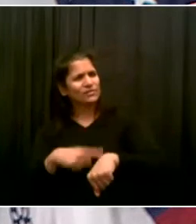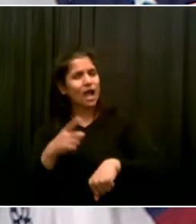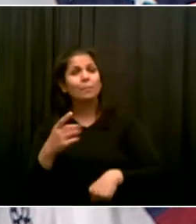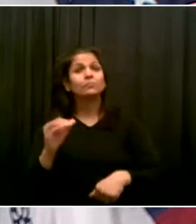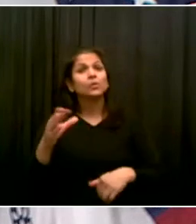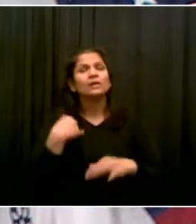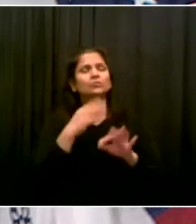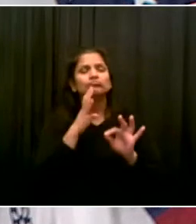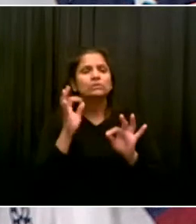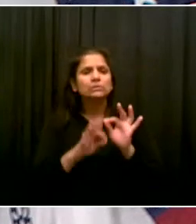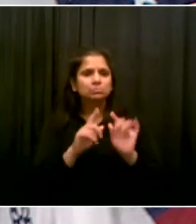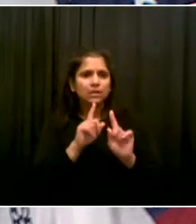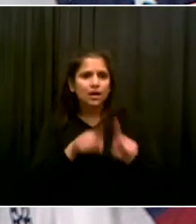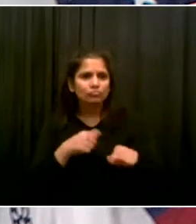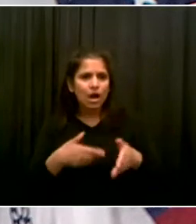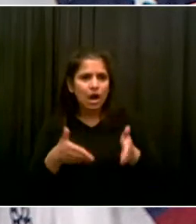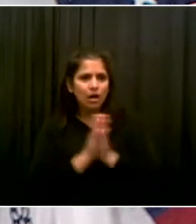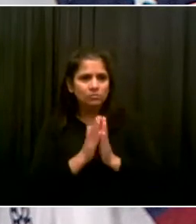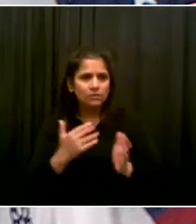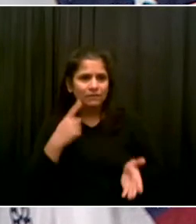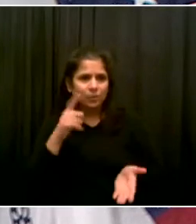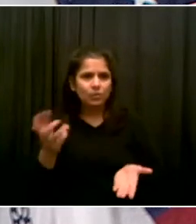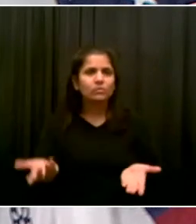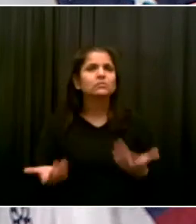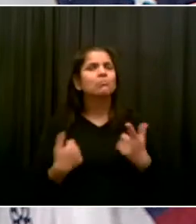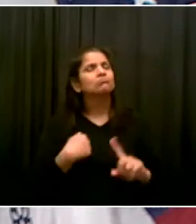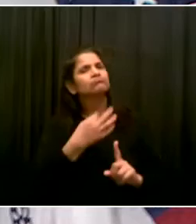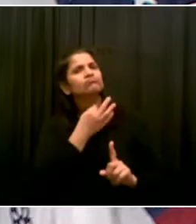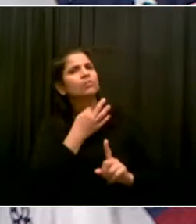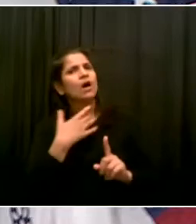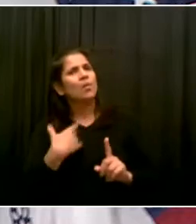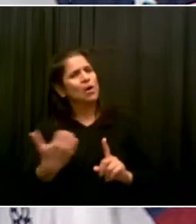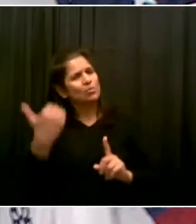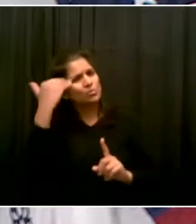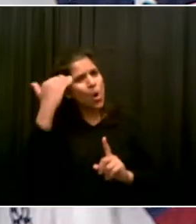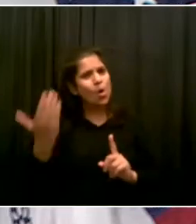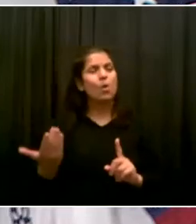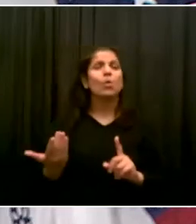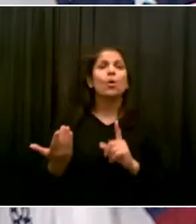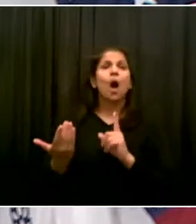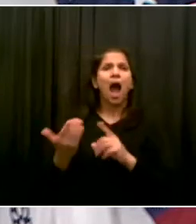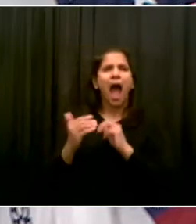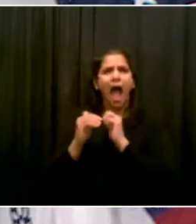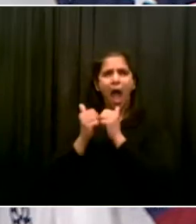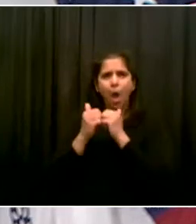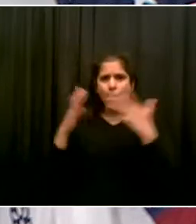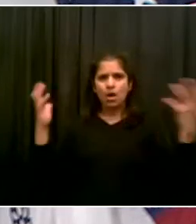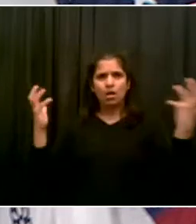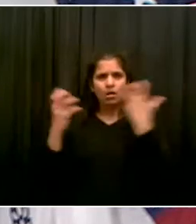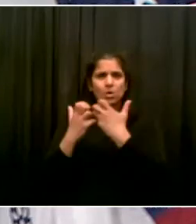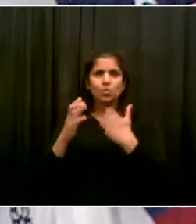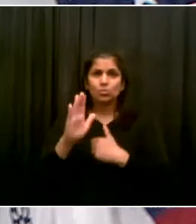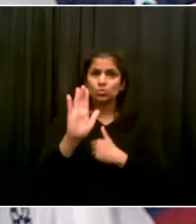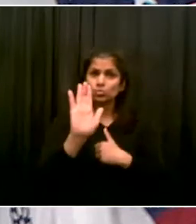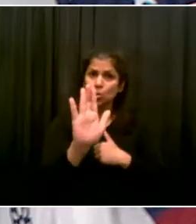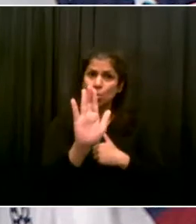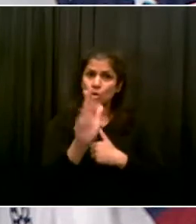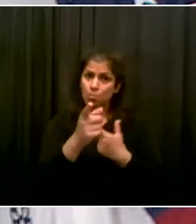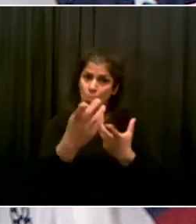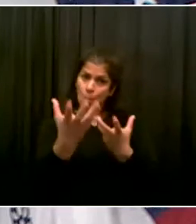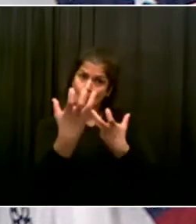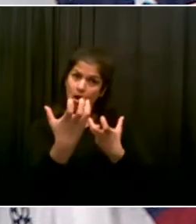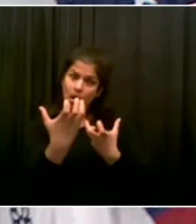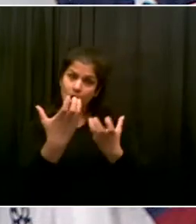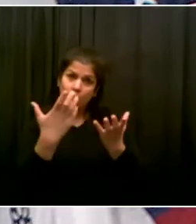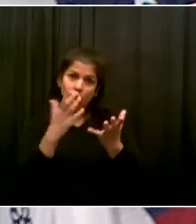with your push for more transparency from the NYPD. It's a fair question, Yoav. I want to get all